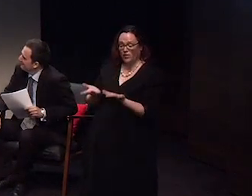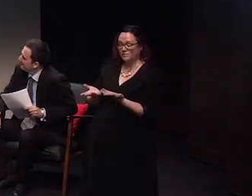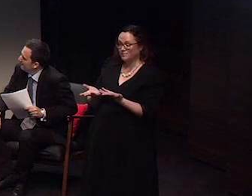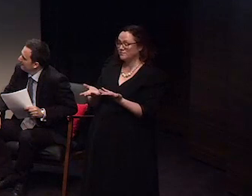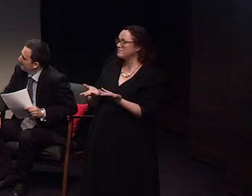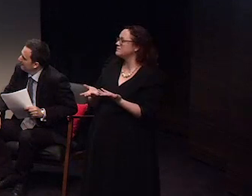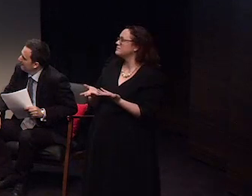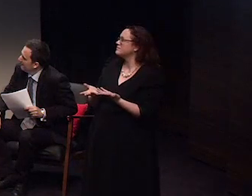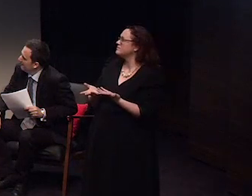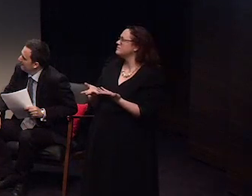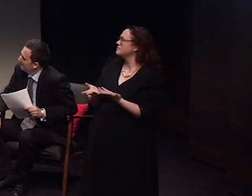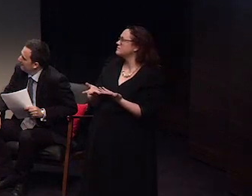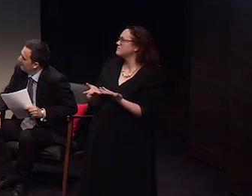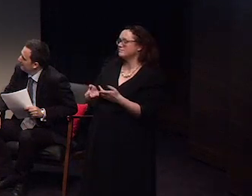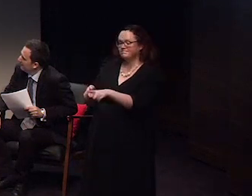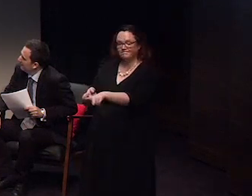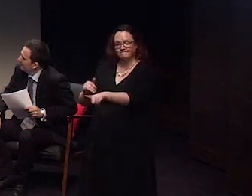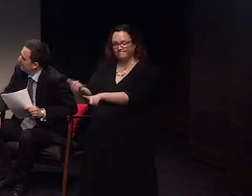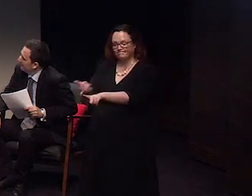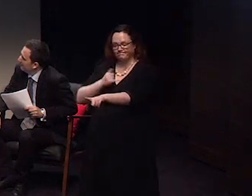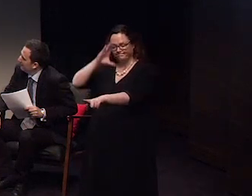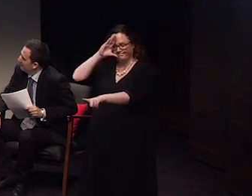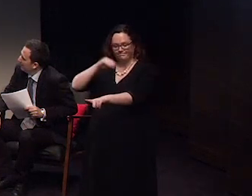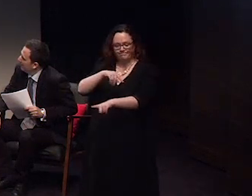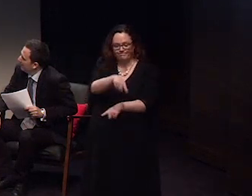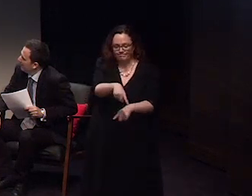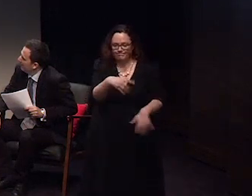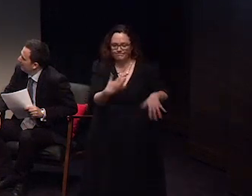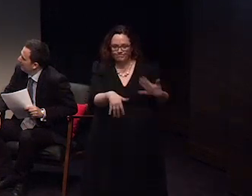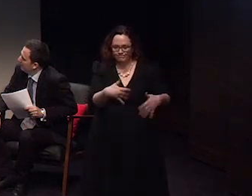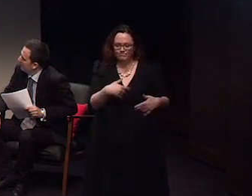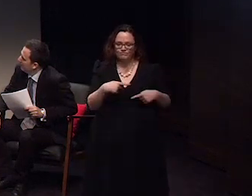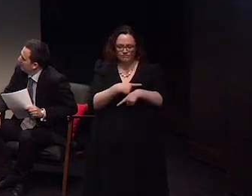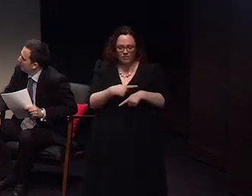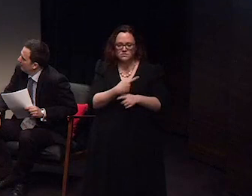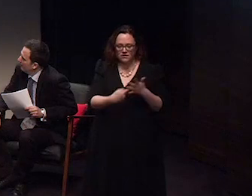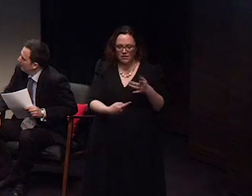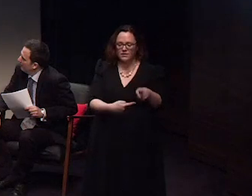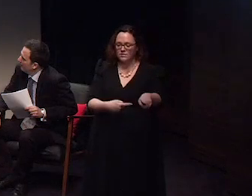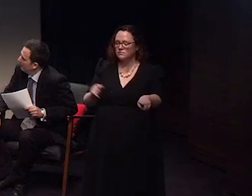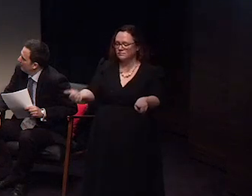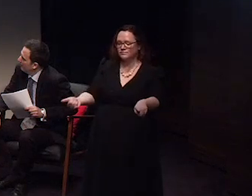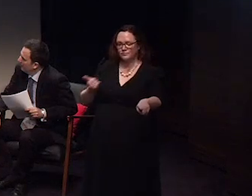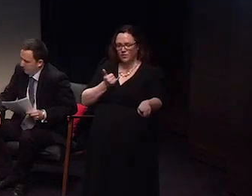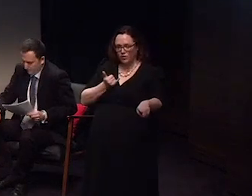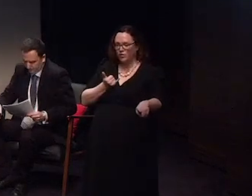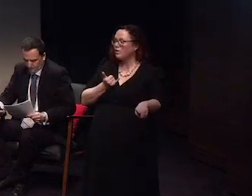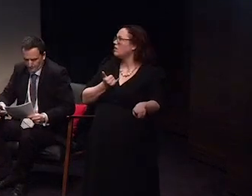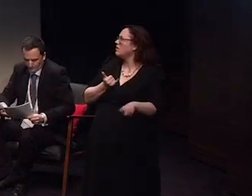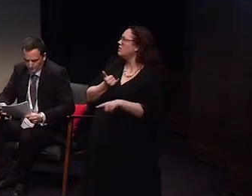witnesses an OHCA, he can call the dispatch center through the dedicated number or through